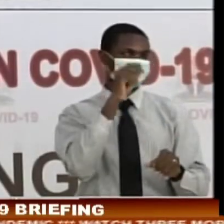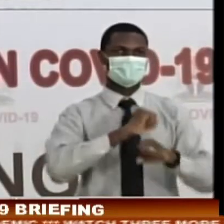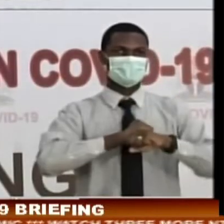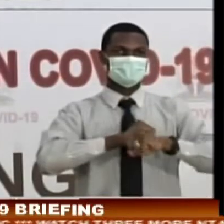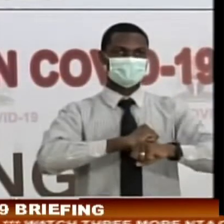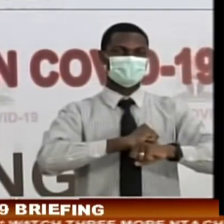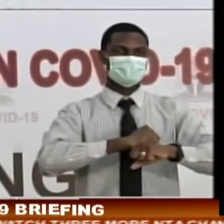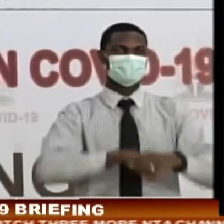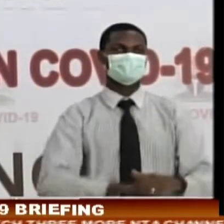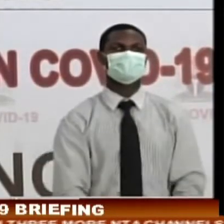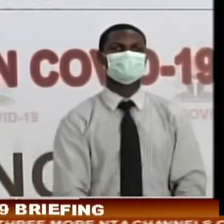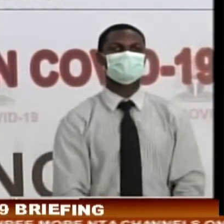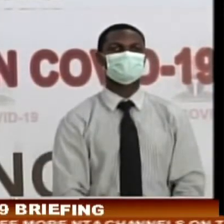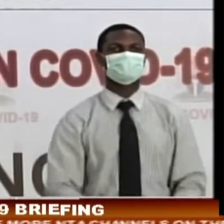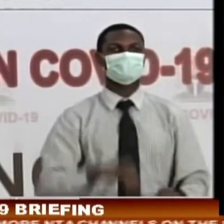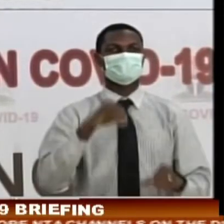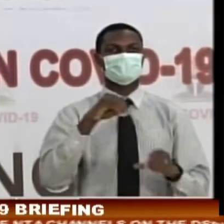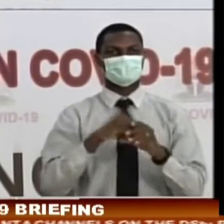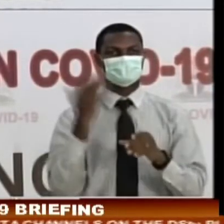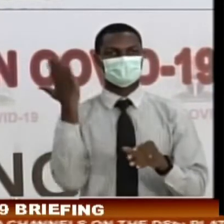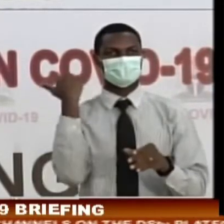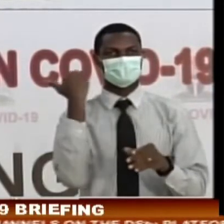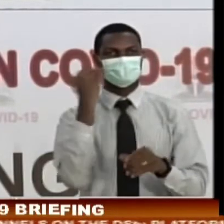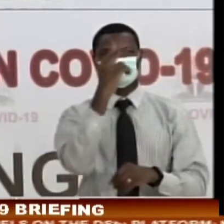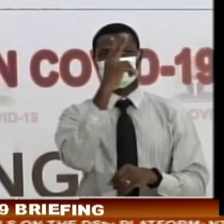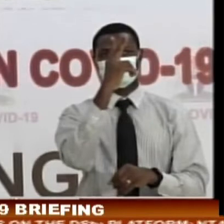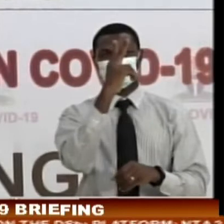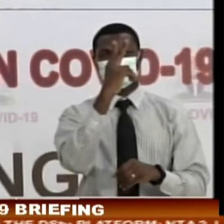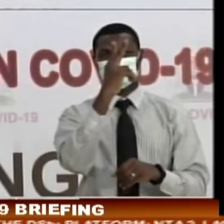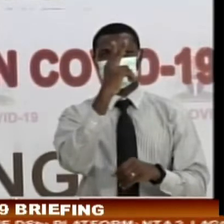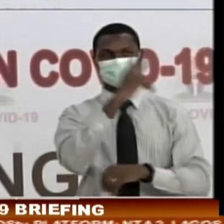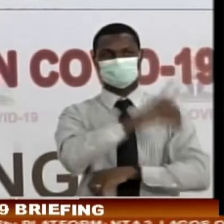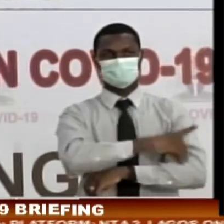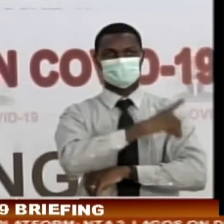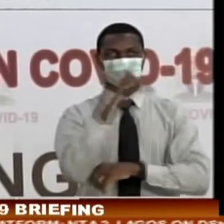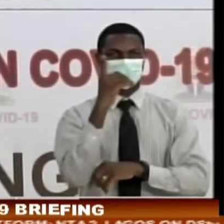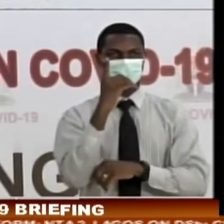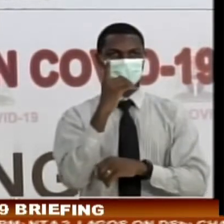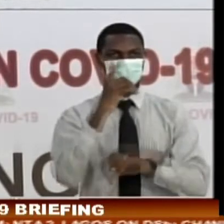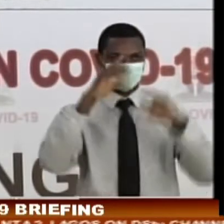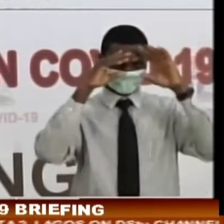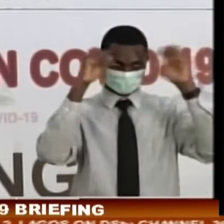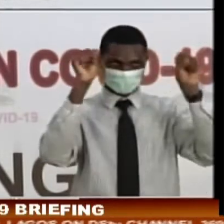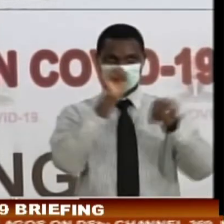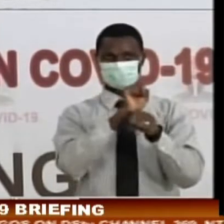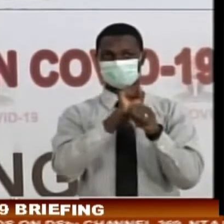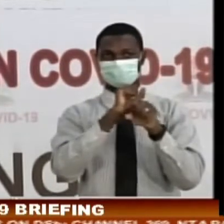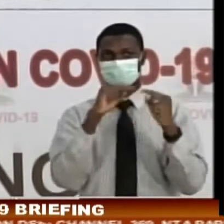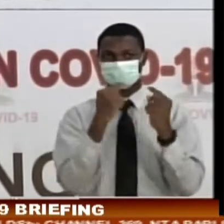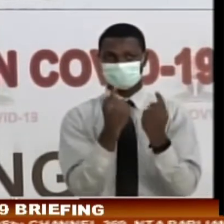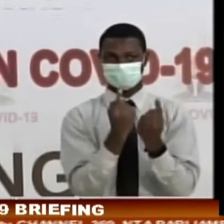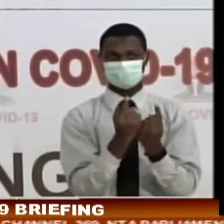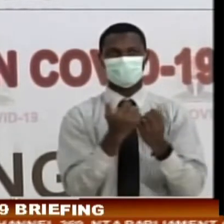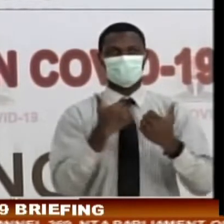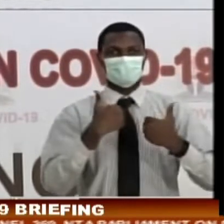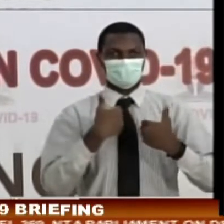security in the past two days the presidential task force has briefed the topmost